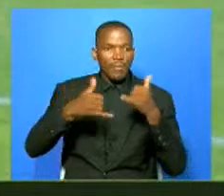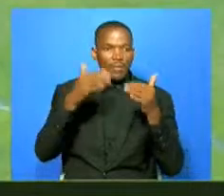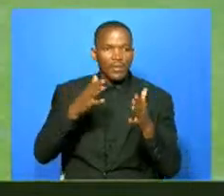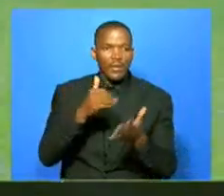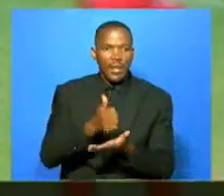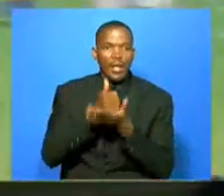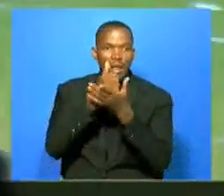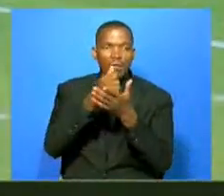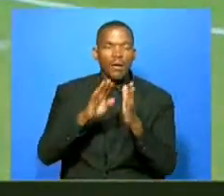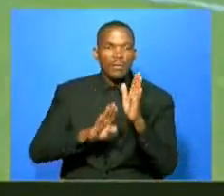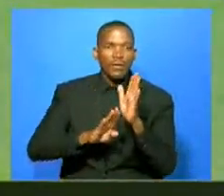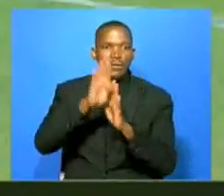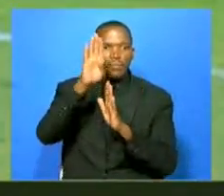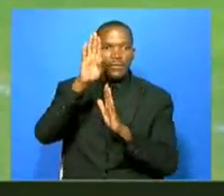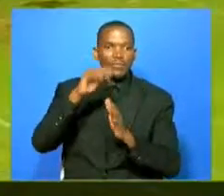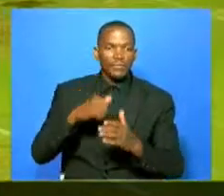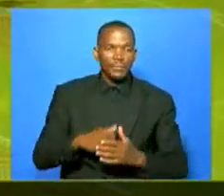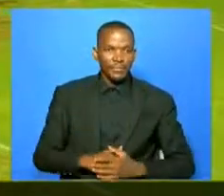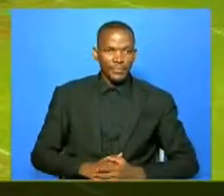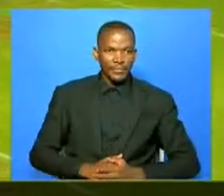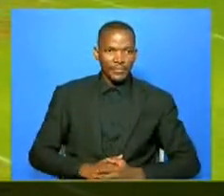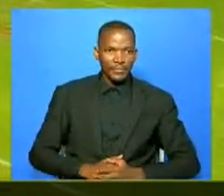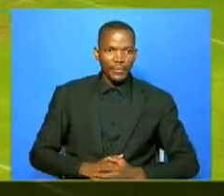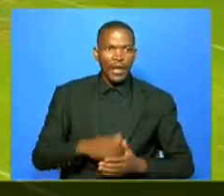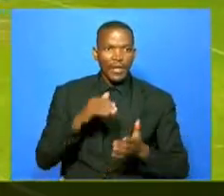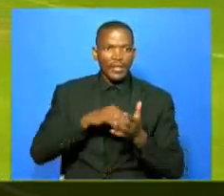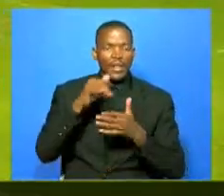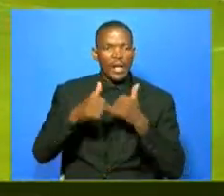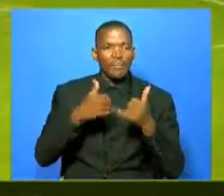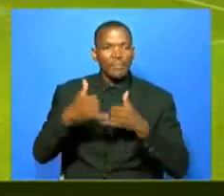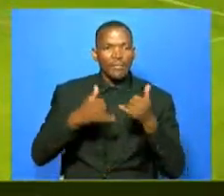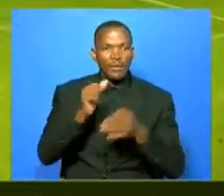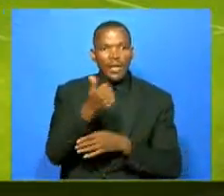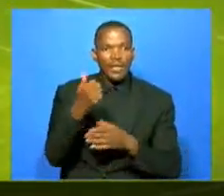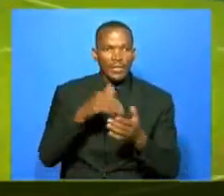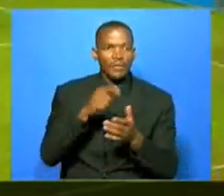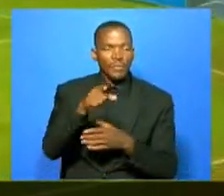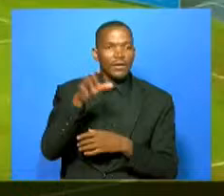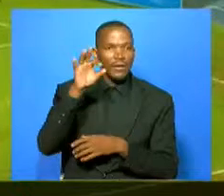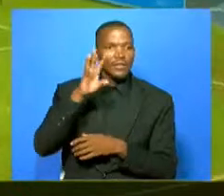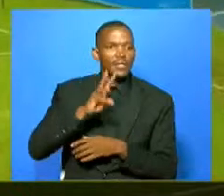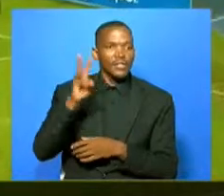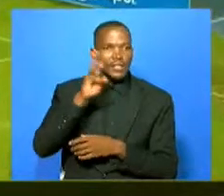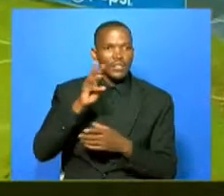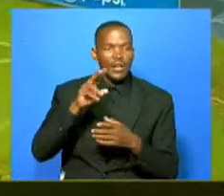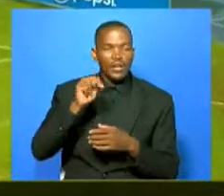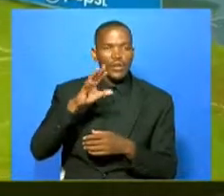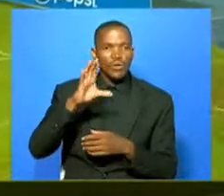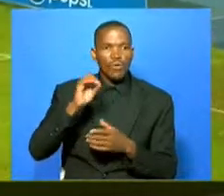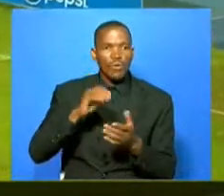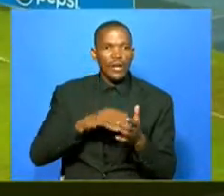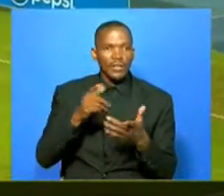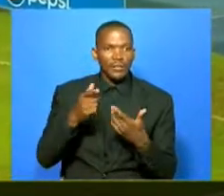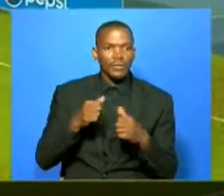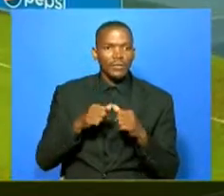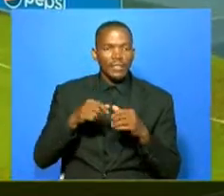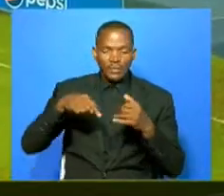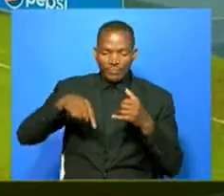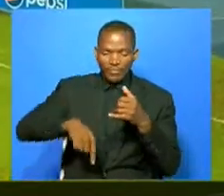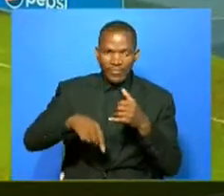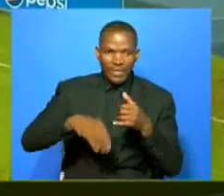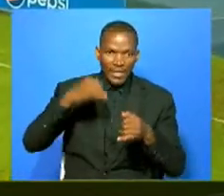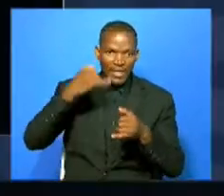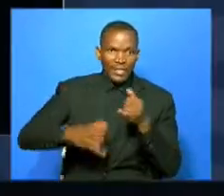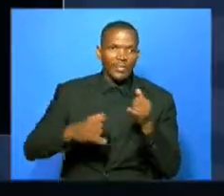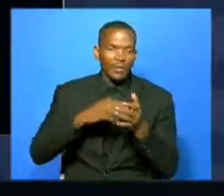ba thusa go ba tlodisa Jorotane. Mo metshamekong e mengwe e ntse e le ya matlhatso, Nico United ba ba dingangatletseng kwa mogatleng wa